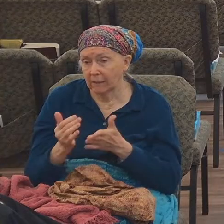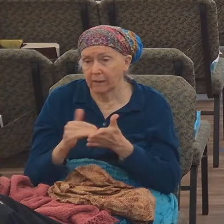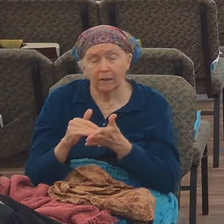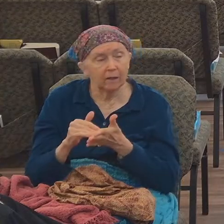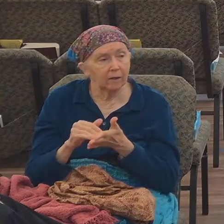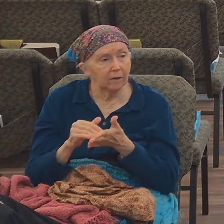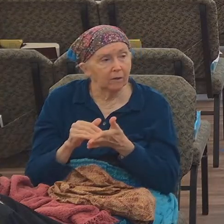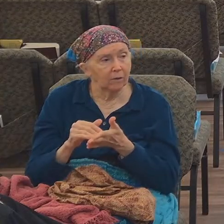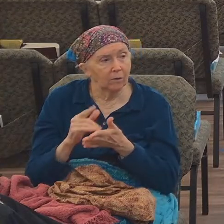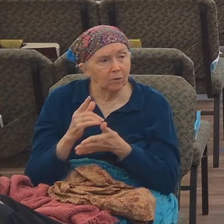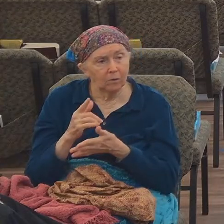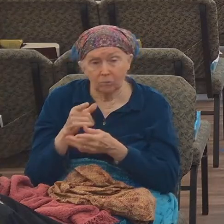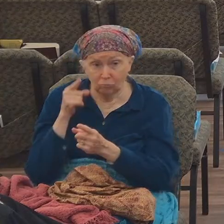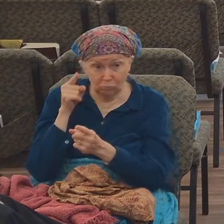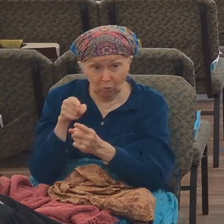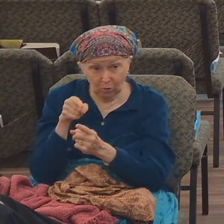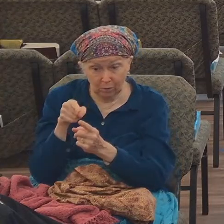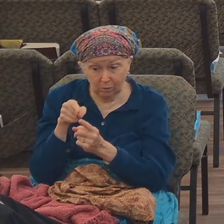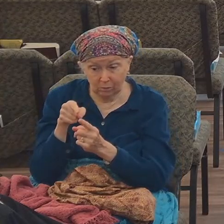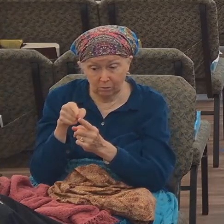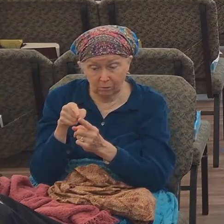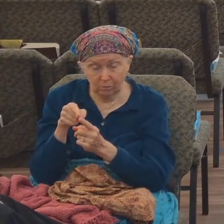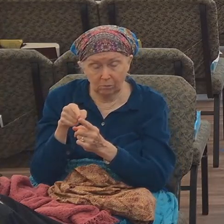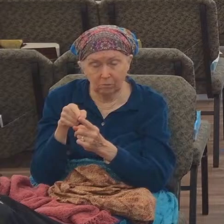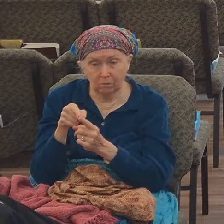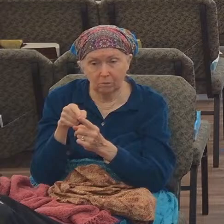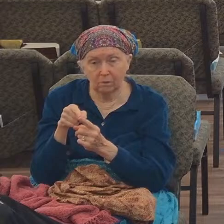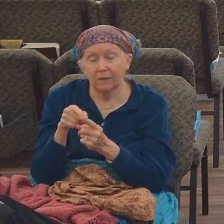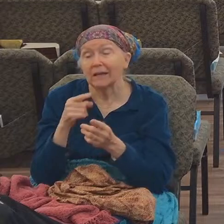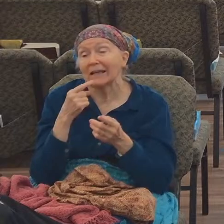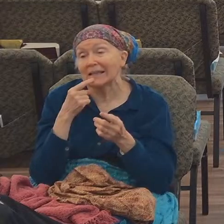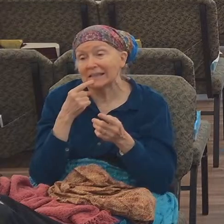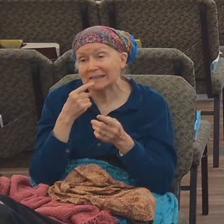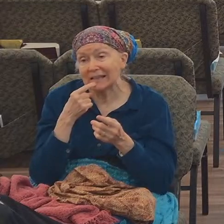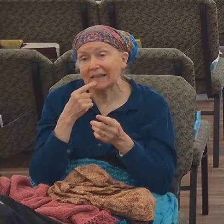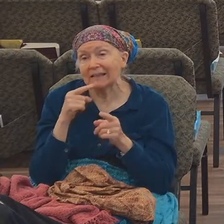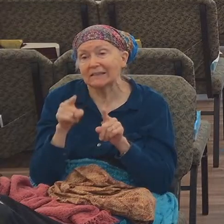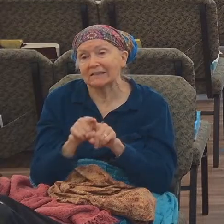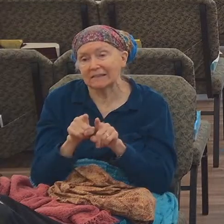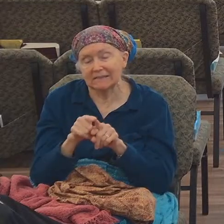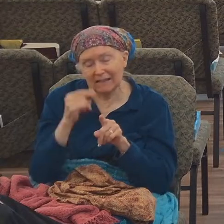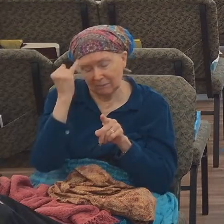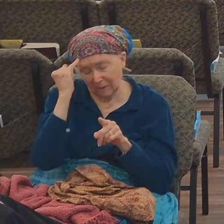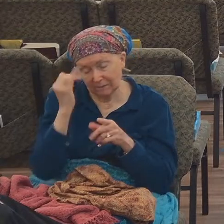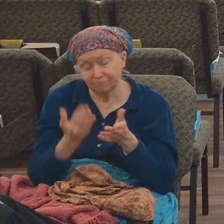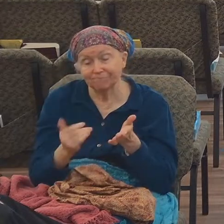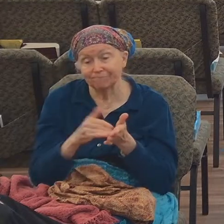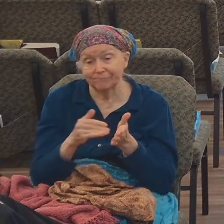What's the point? He repeats himself a lot. We would get annoyed by that today, wouldn't we?